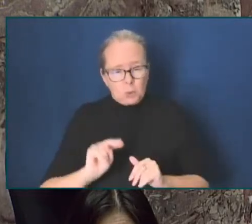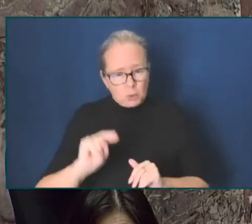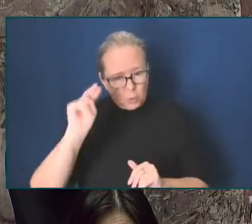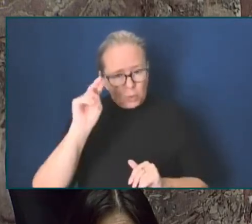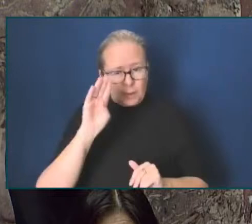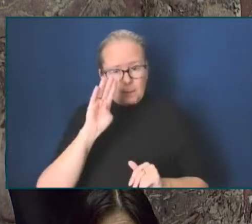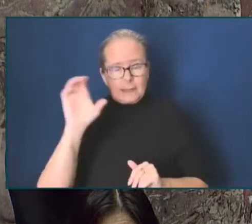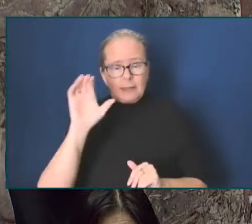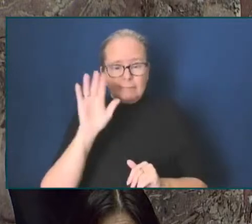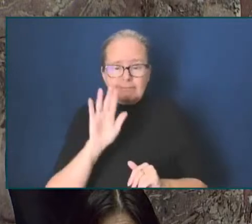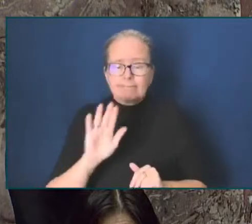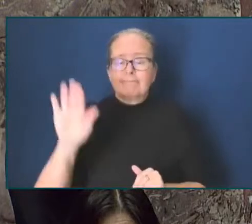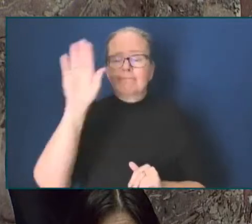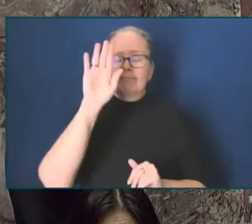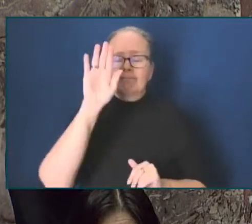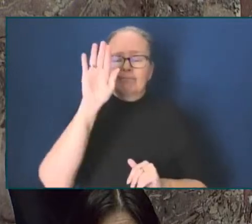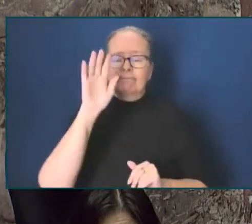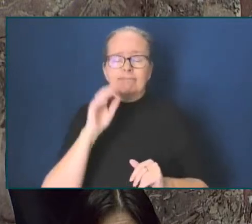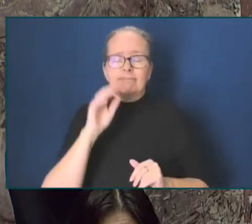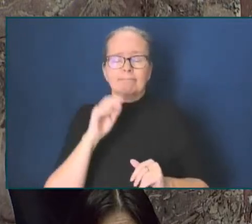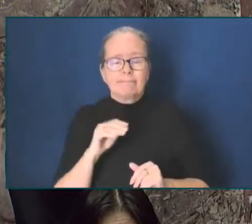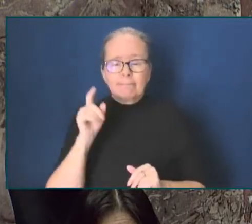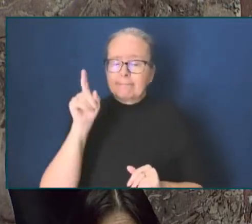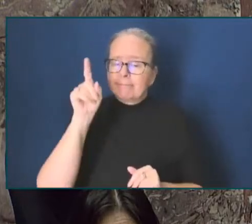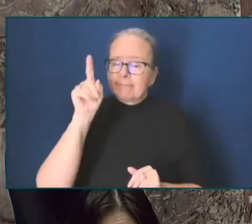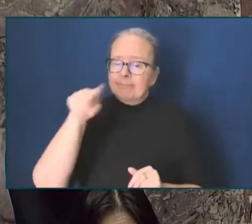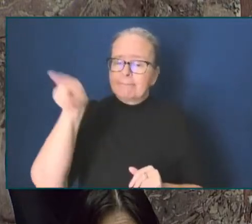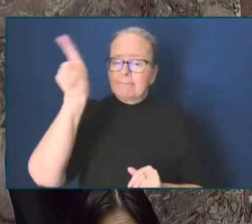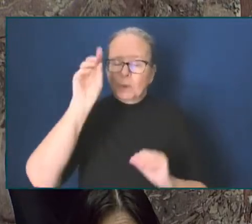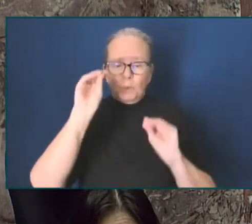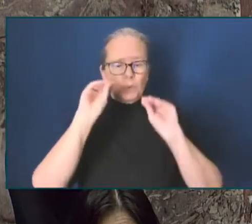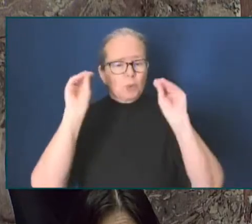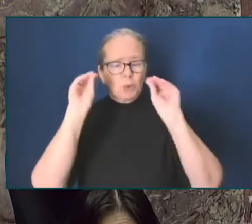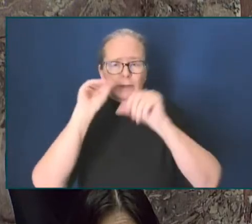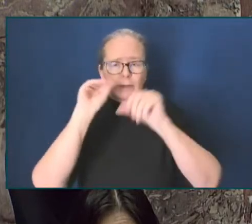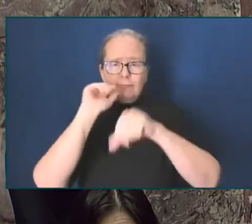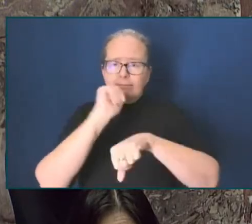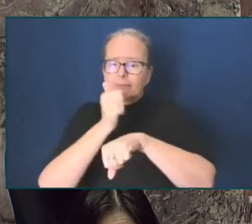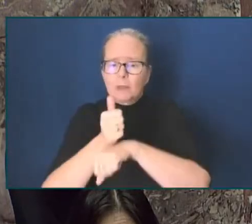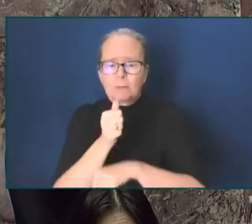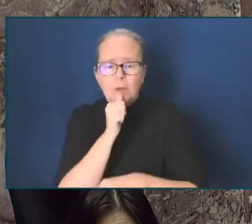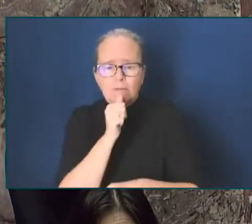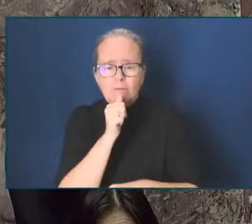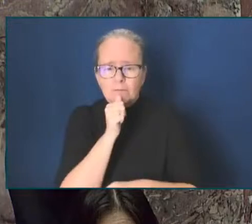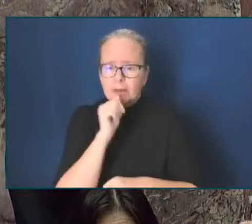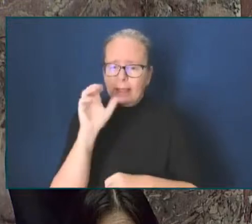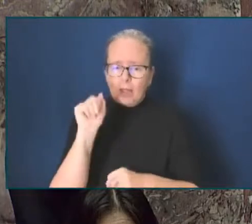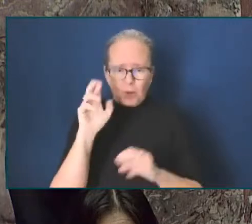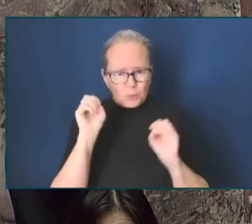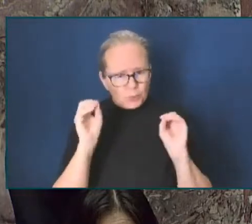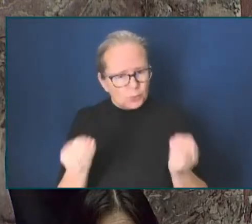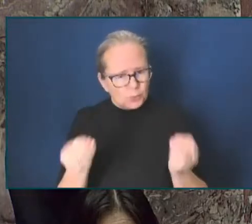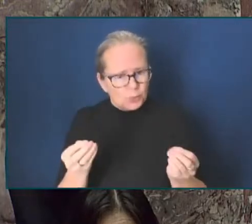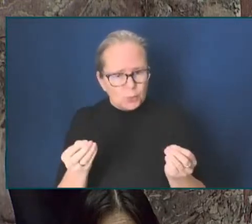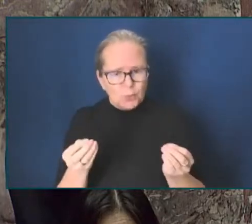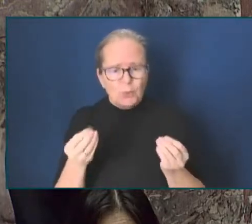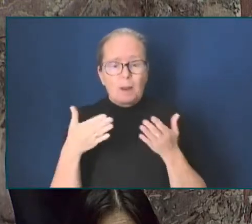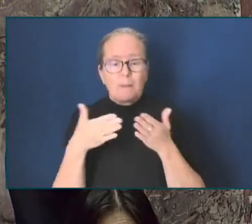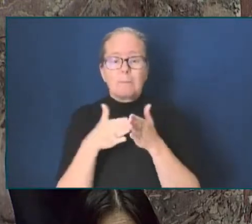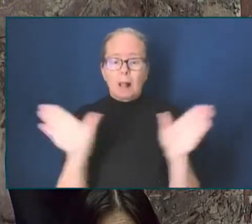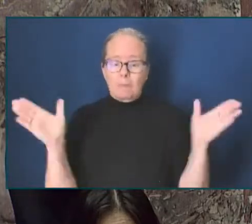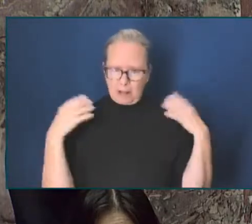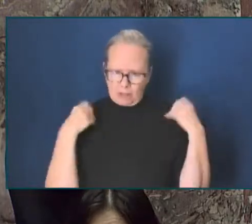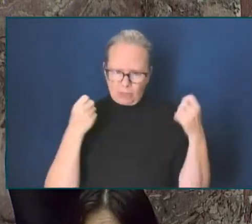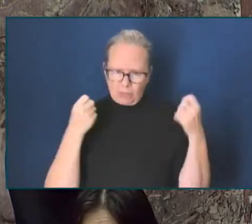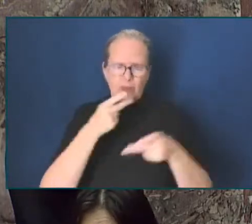for example, long-term care or anything else in other jurisdictions. The public healthcare system doesn't. And we made important changes, and the member will know this in his